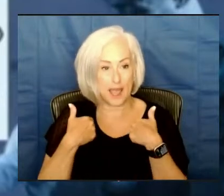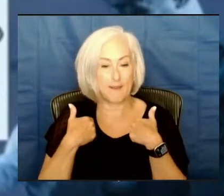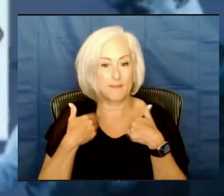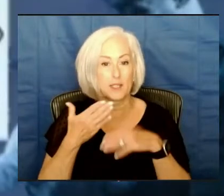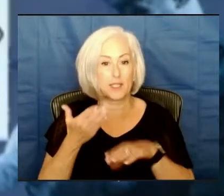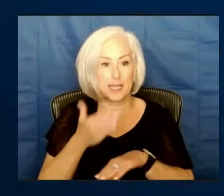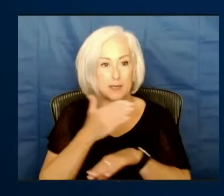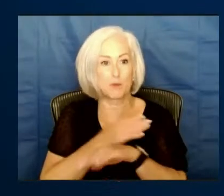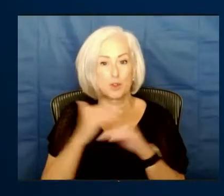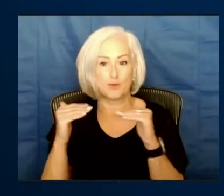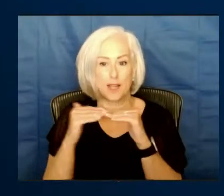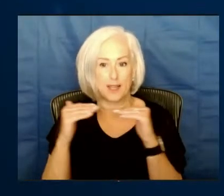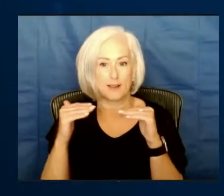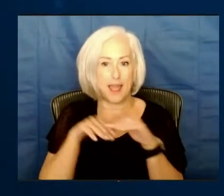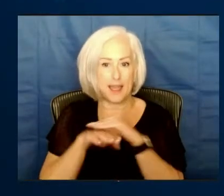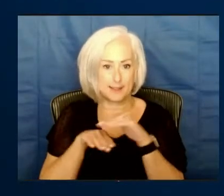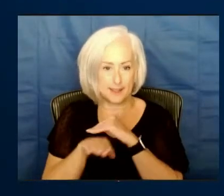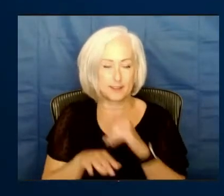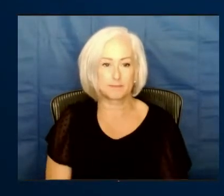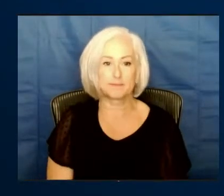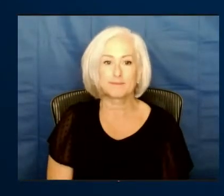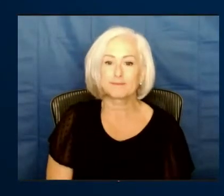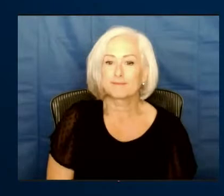every race. Dr. Monks.